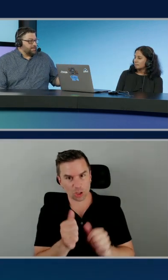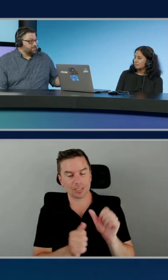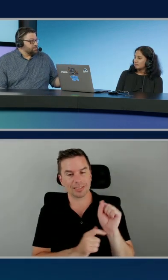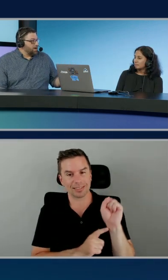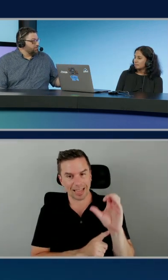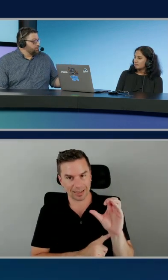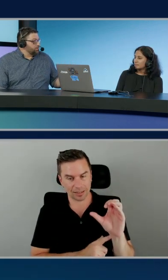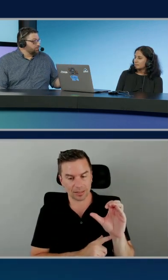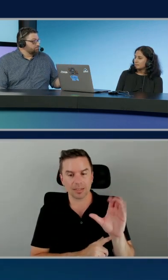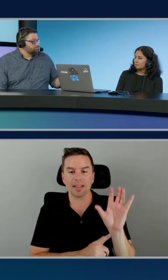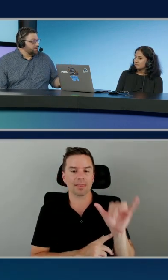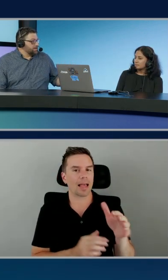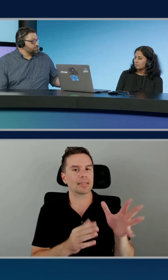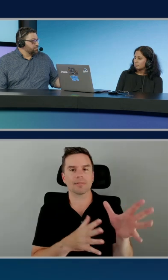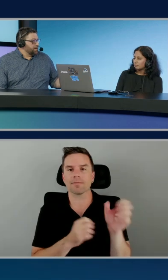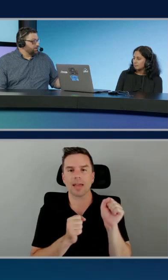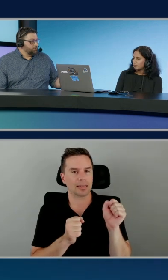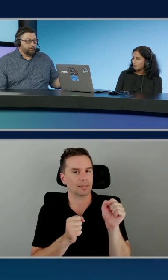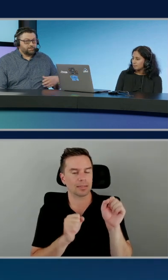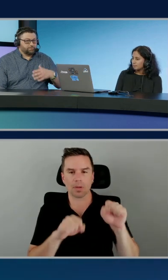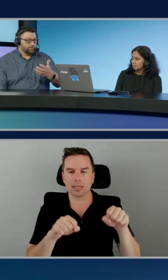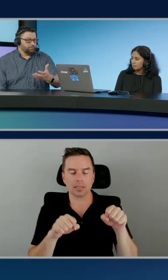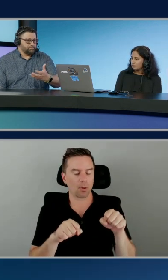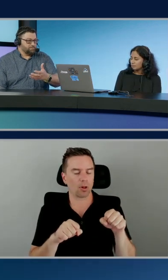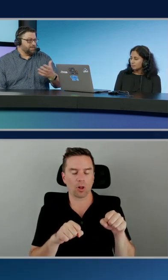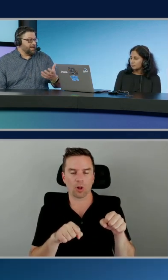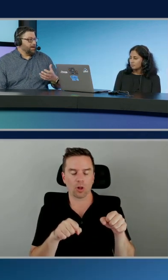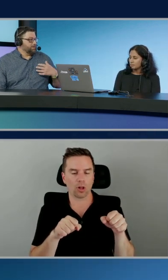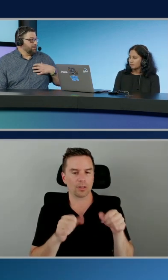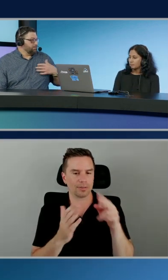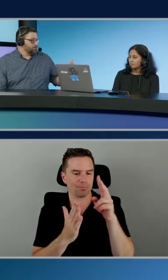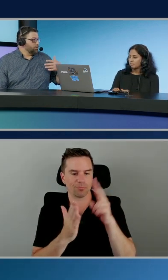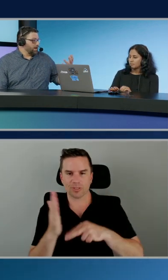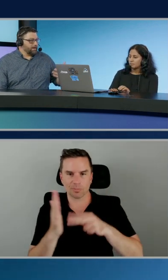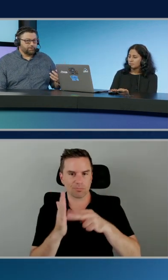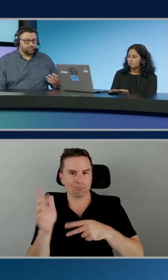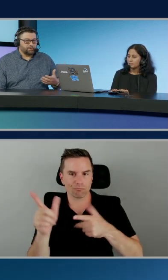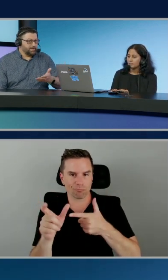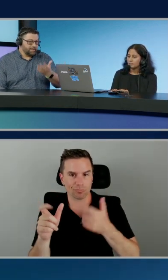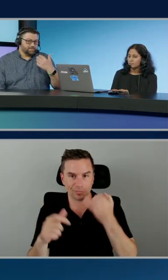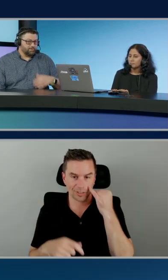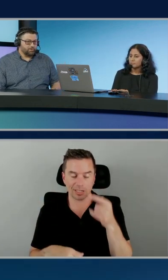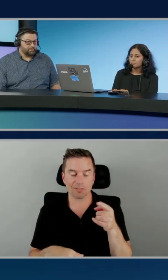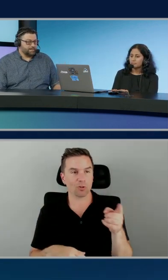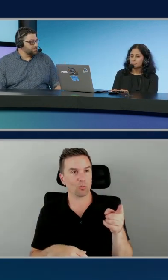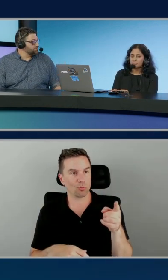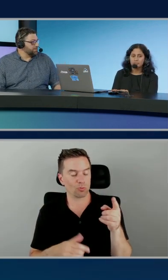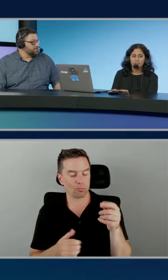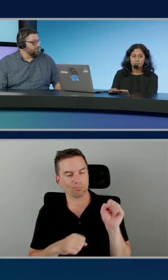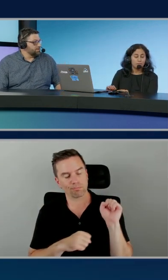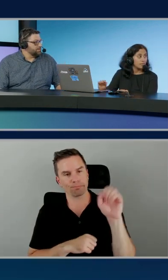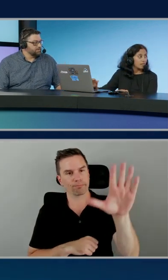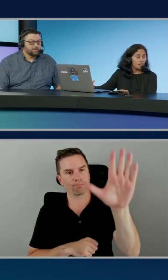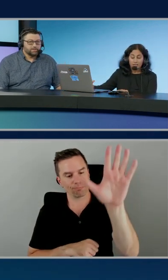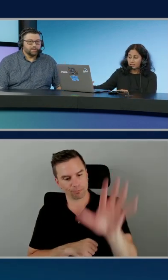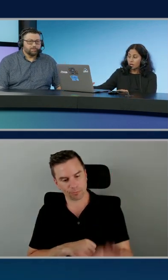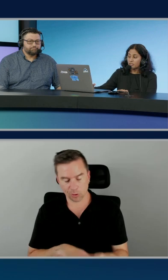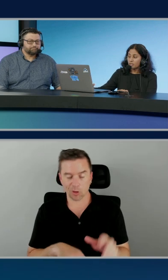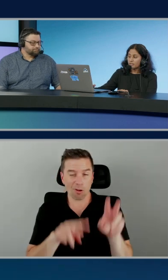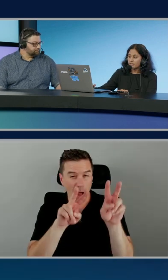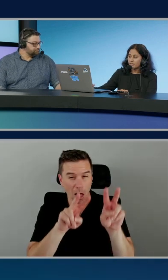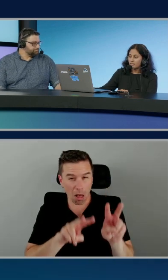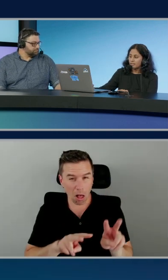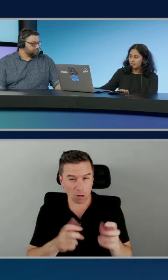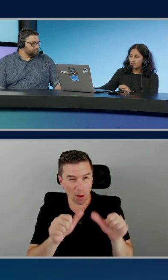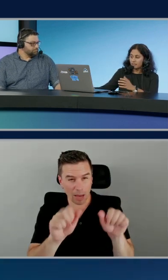the fastest possible consumption by a human, right? So if you're spitting that out and you or I are interpreting it, it's far faster than we can interpret it. Yeah. So as